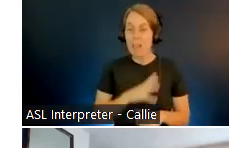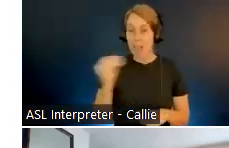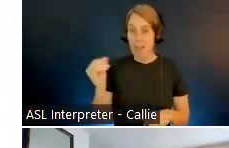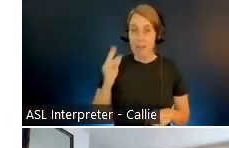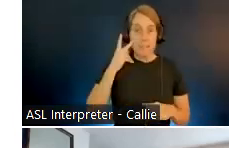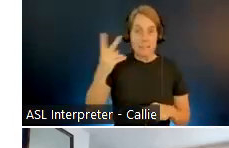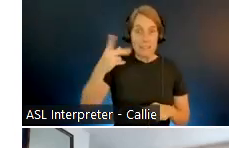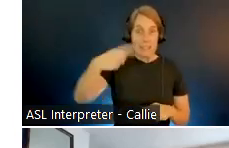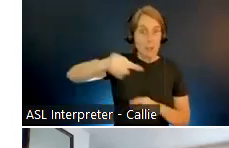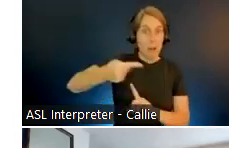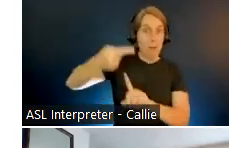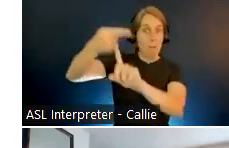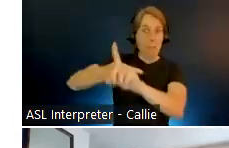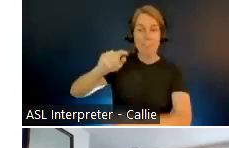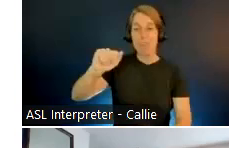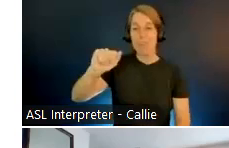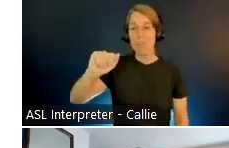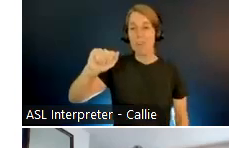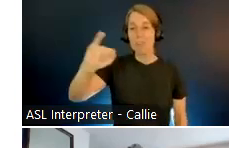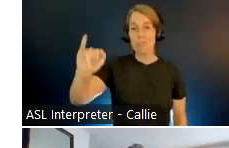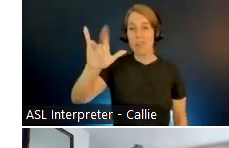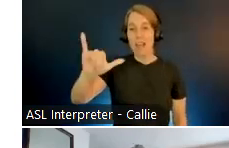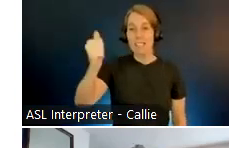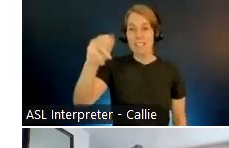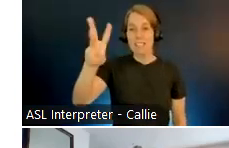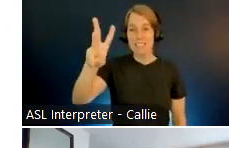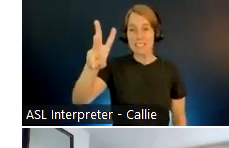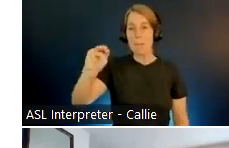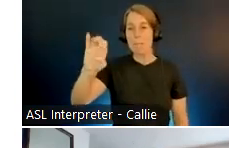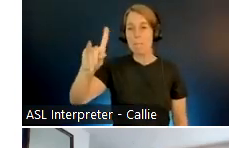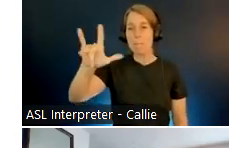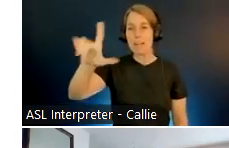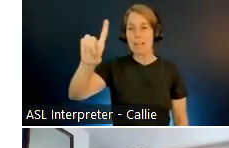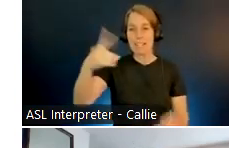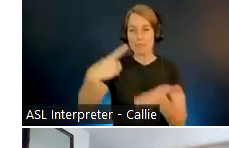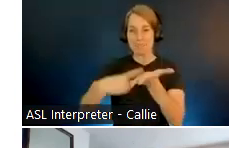we will see everybody next month on the 16th talking about Medicaid. Thanks, everyone.